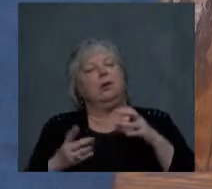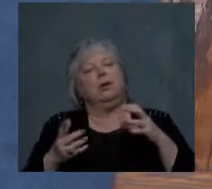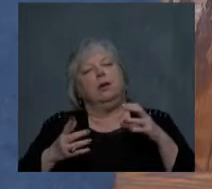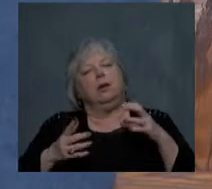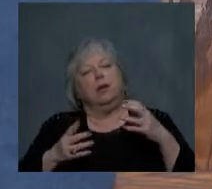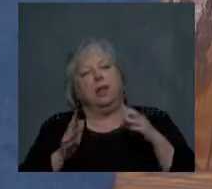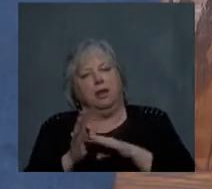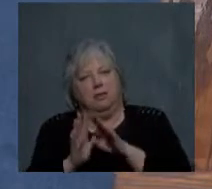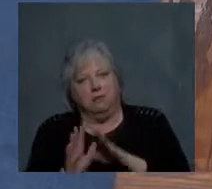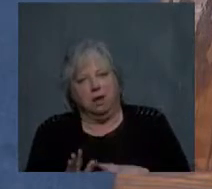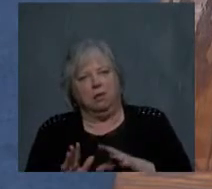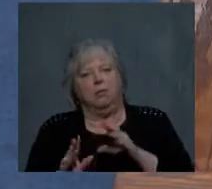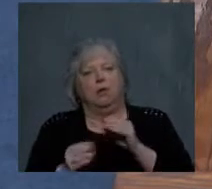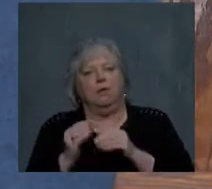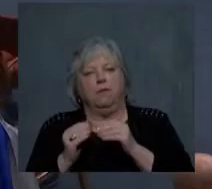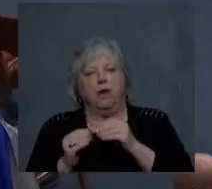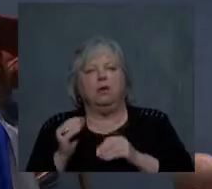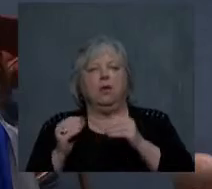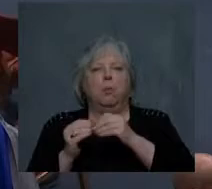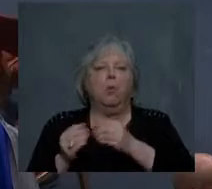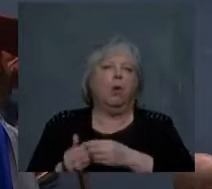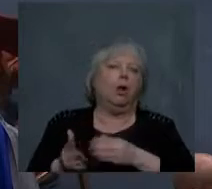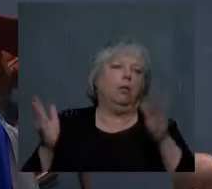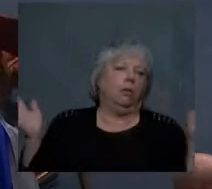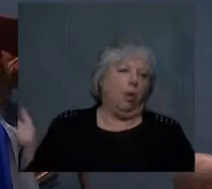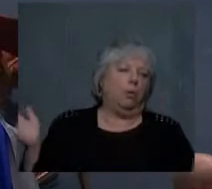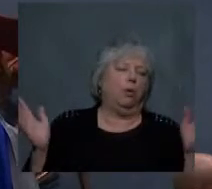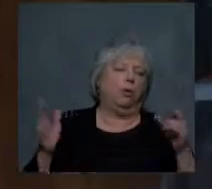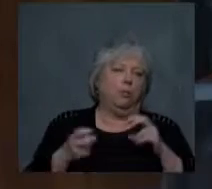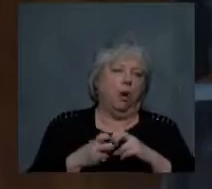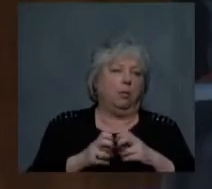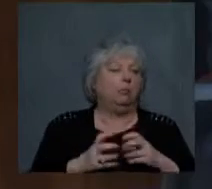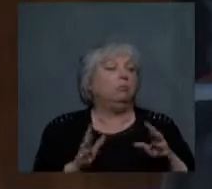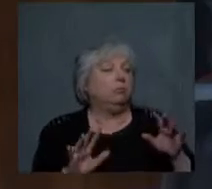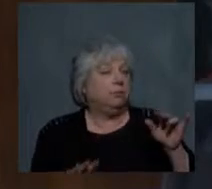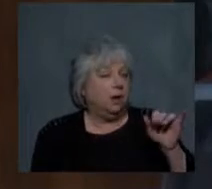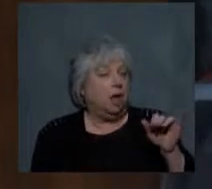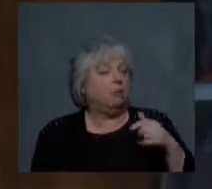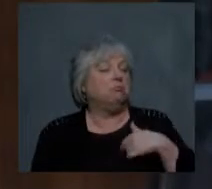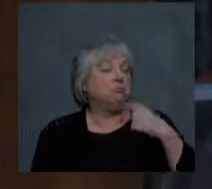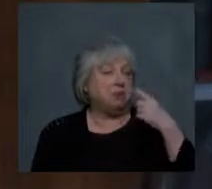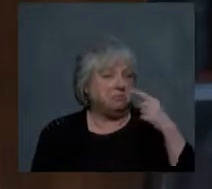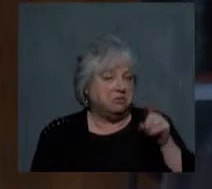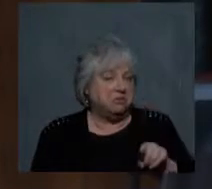if you will, to me. Yeah. Well, I agree with you on that, but then also,